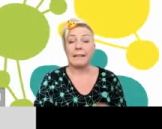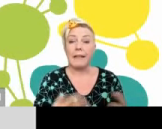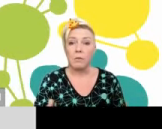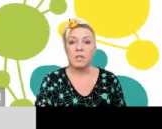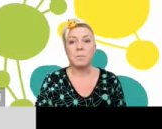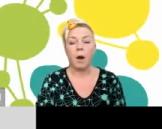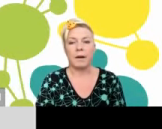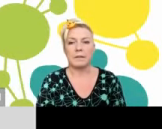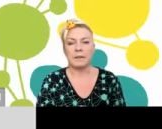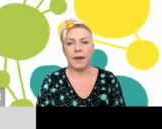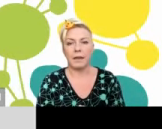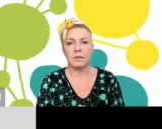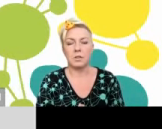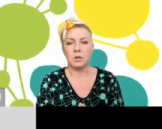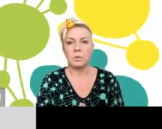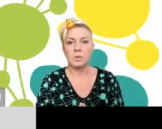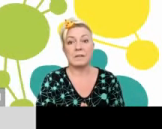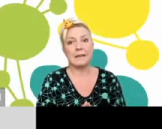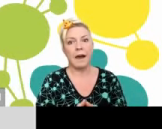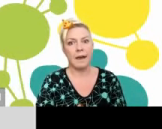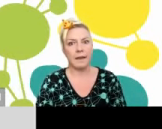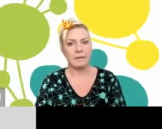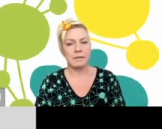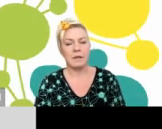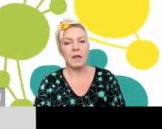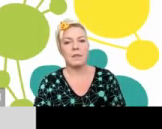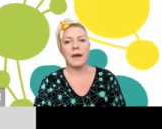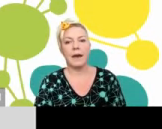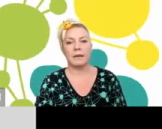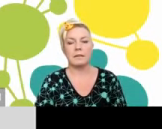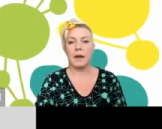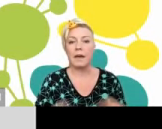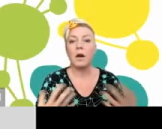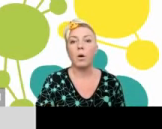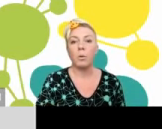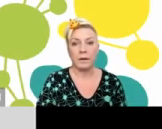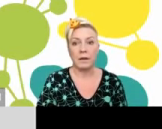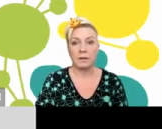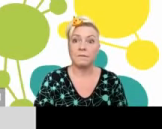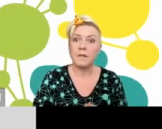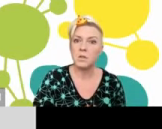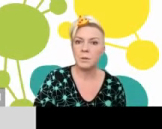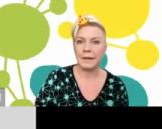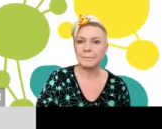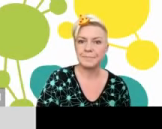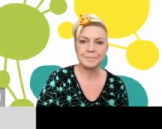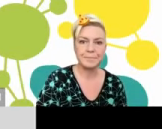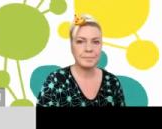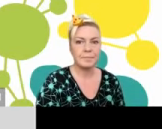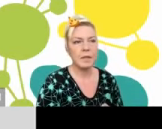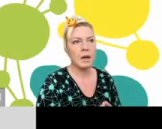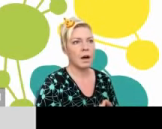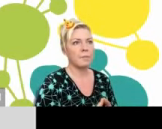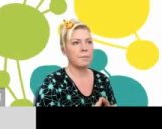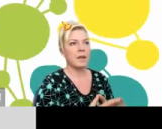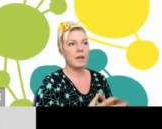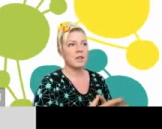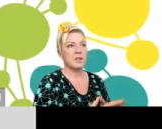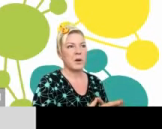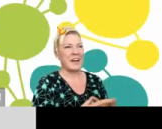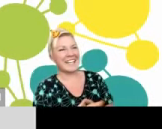A sign language poet can choose signs that echo one another visually.